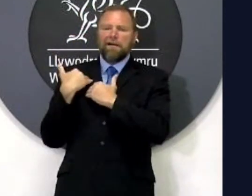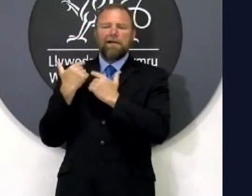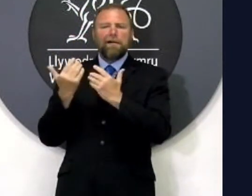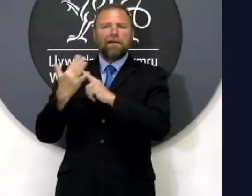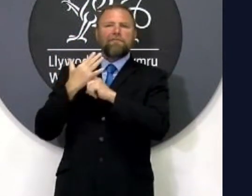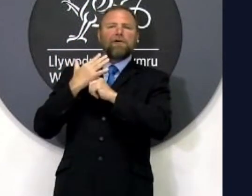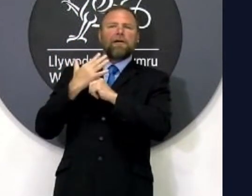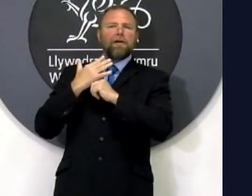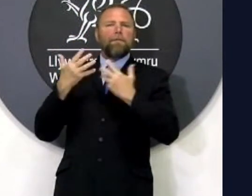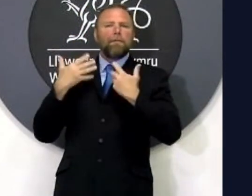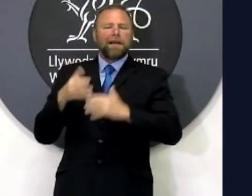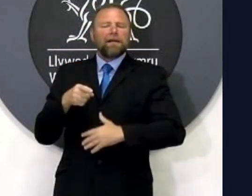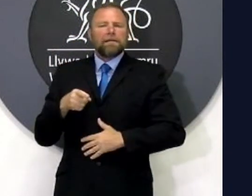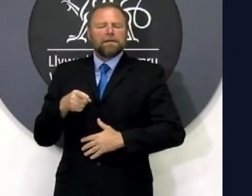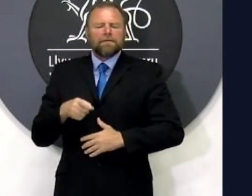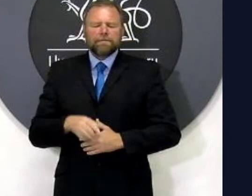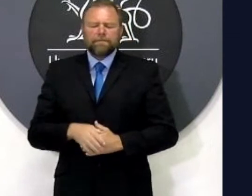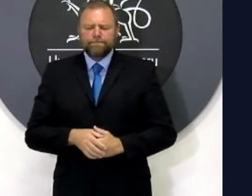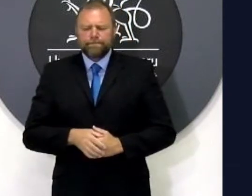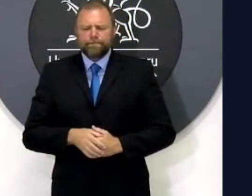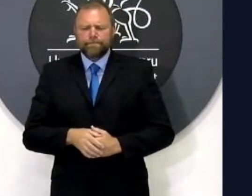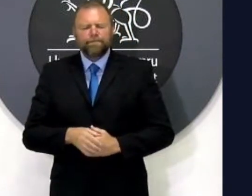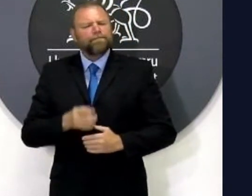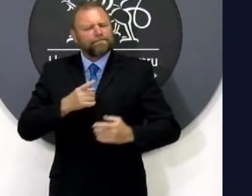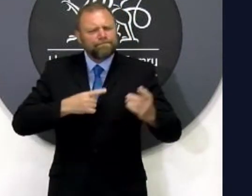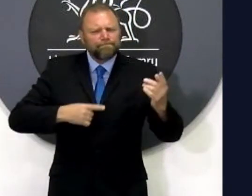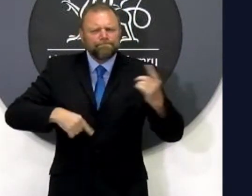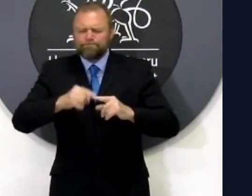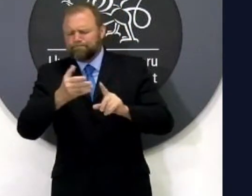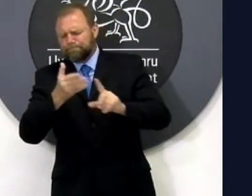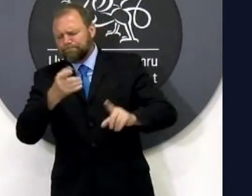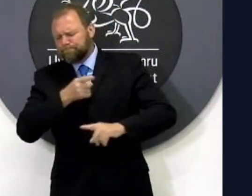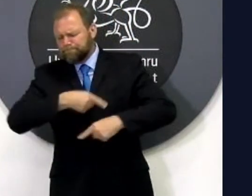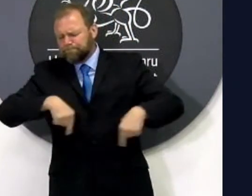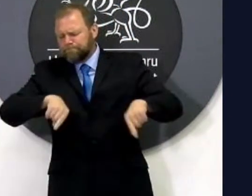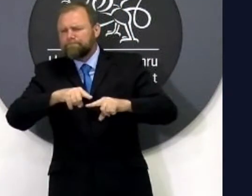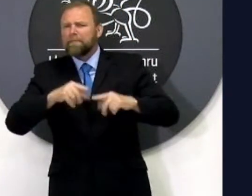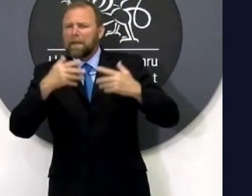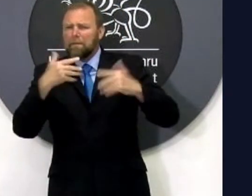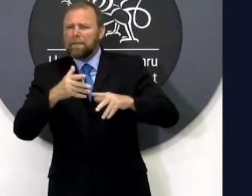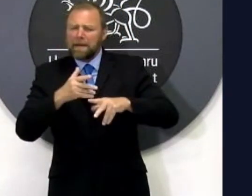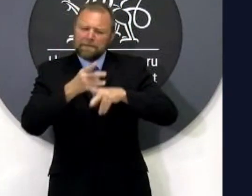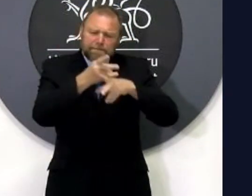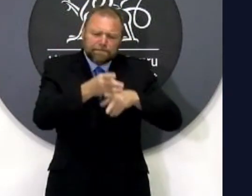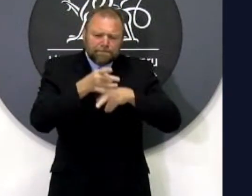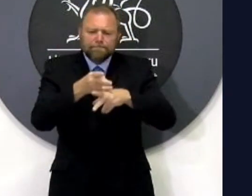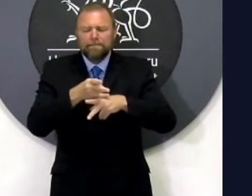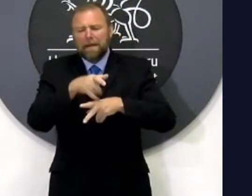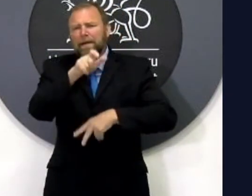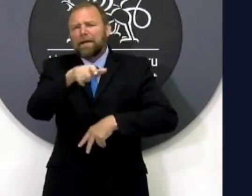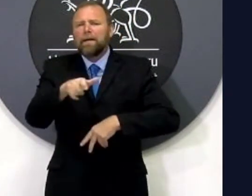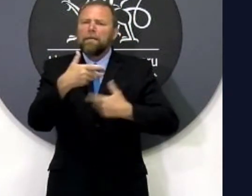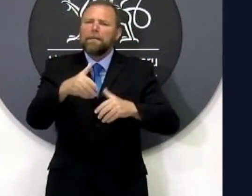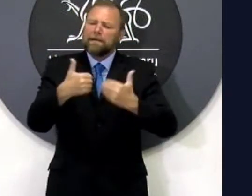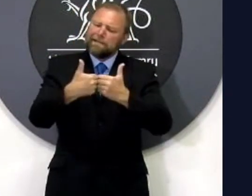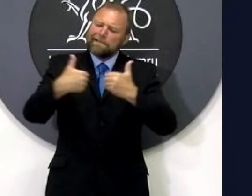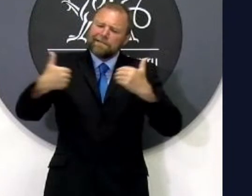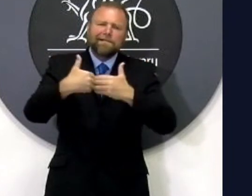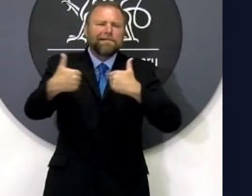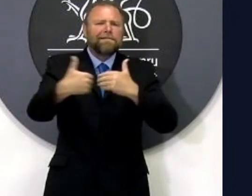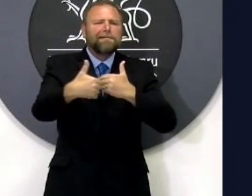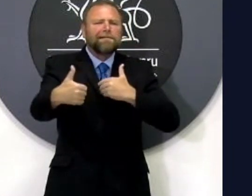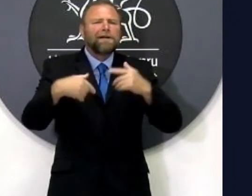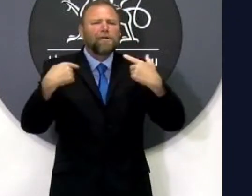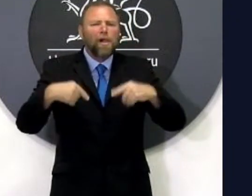all recognise the emotional impact of caring for people who were forced apart from families and loved ones,